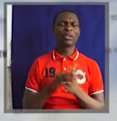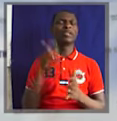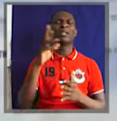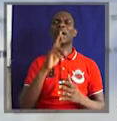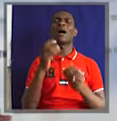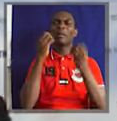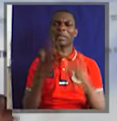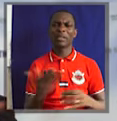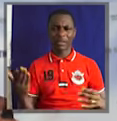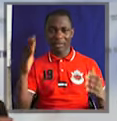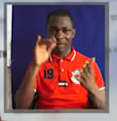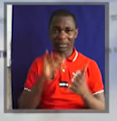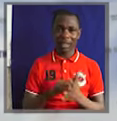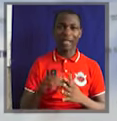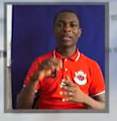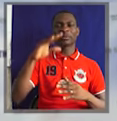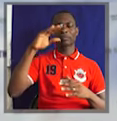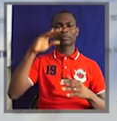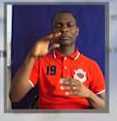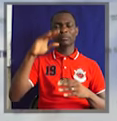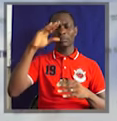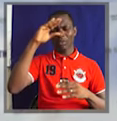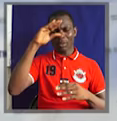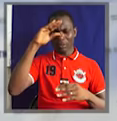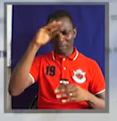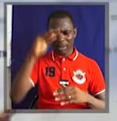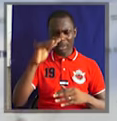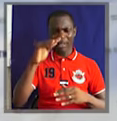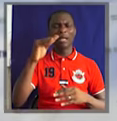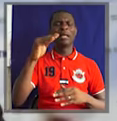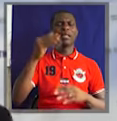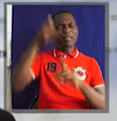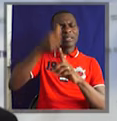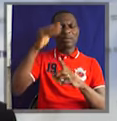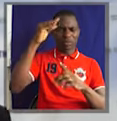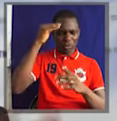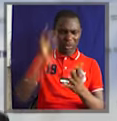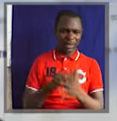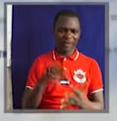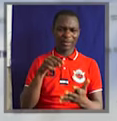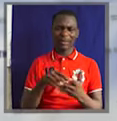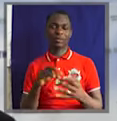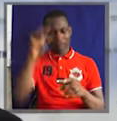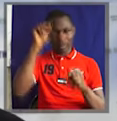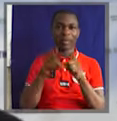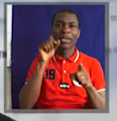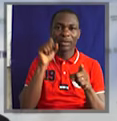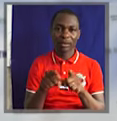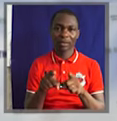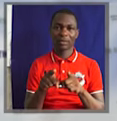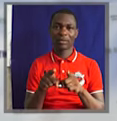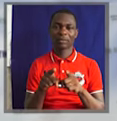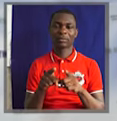say wo niam bebre e wo hono mo a onipa tumi tena se a otumi sa de we pa de sesa me ye enso so eno ana wo ye me nua do